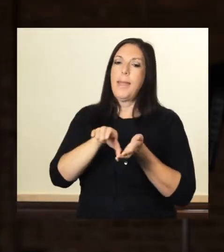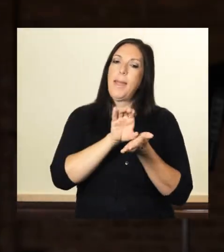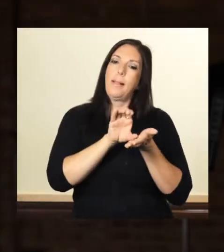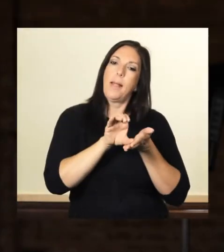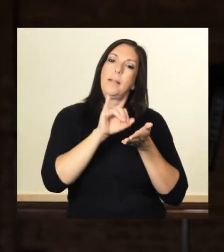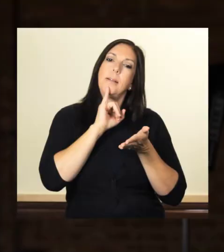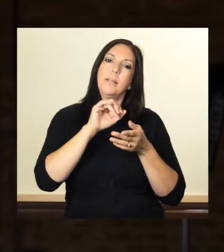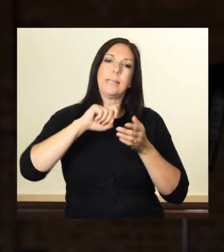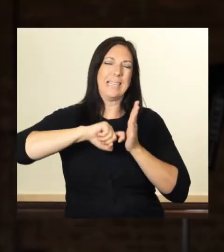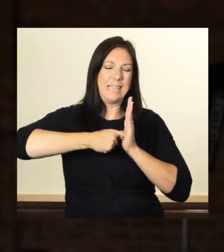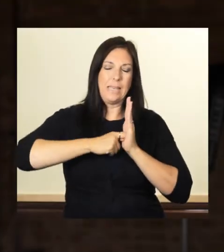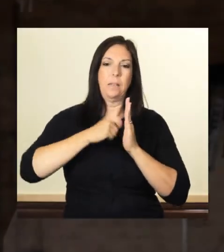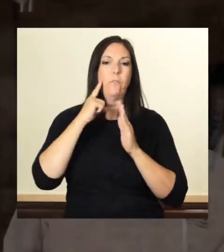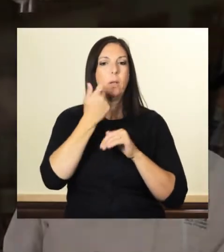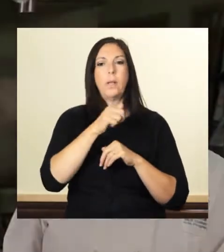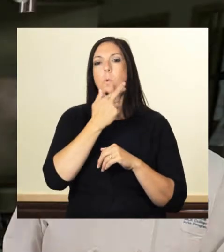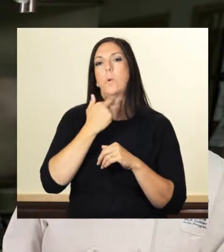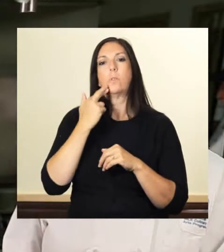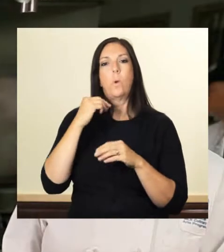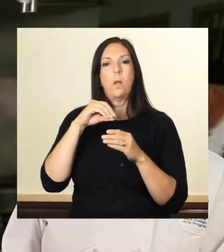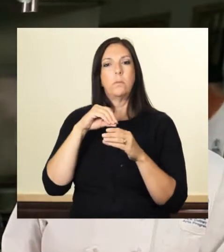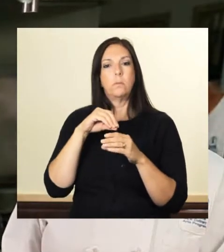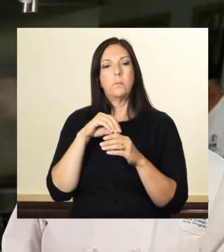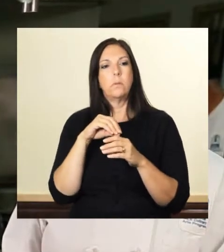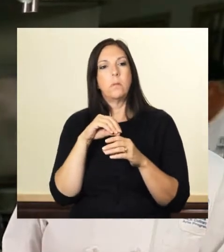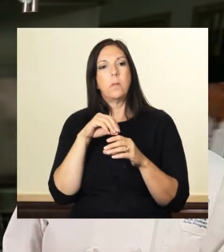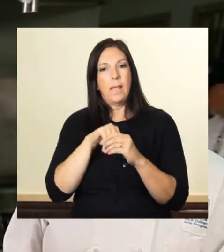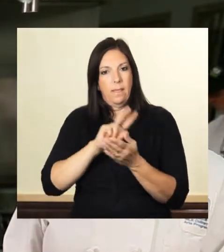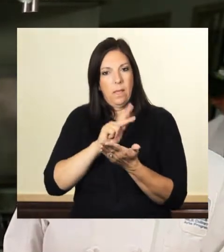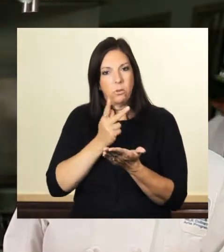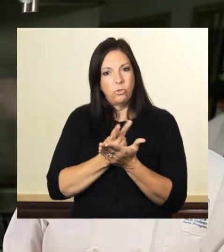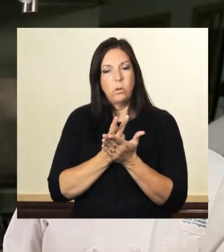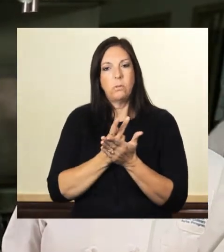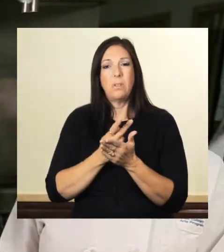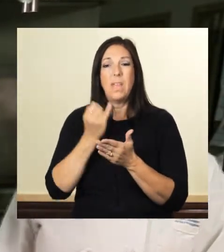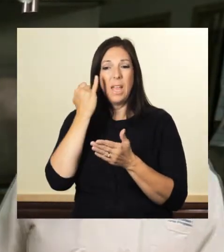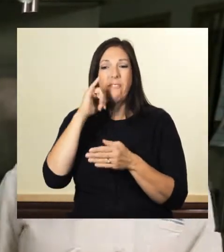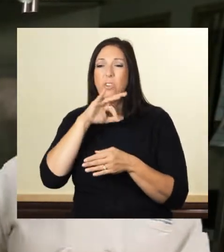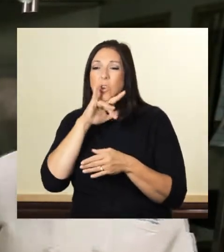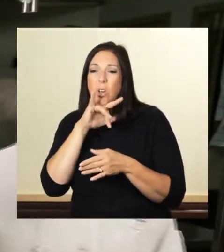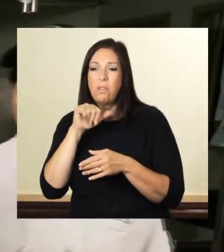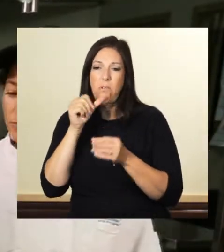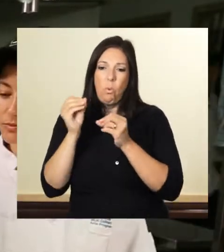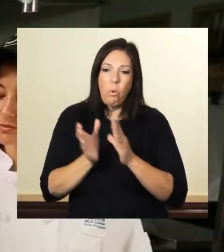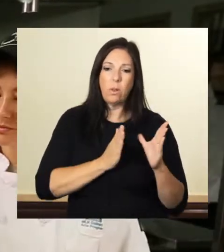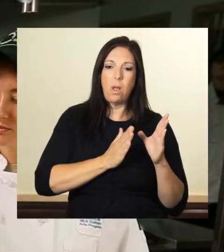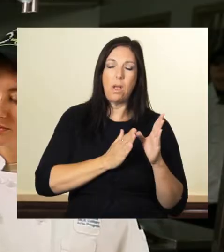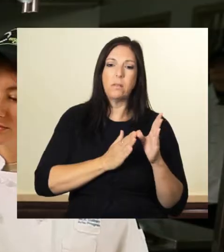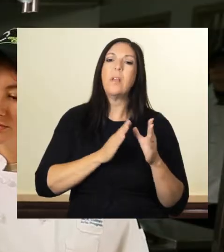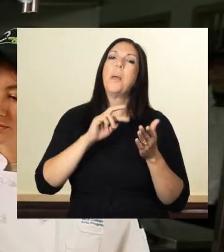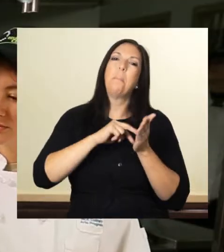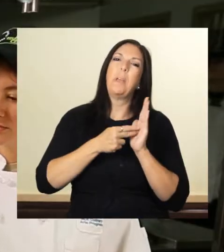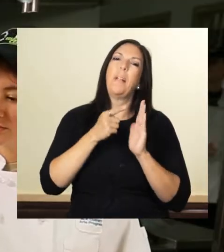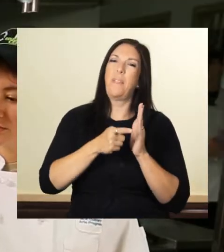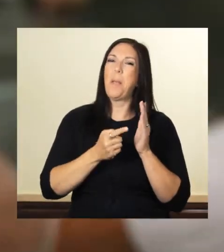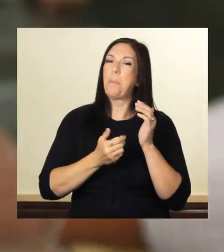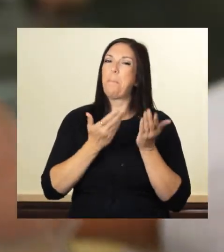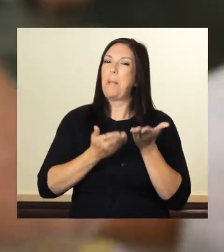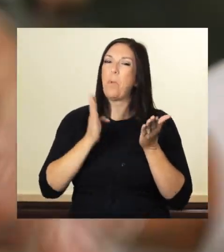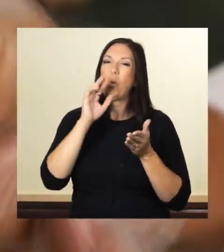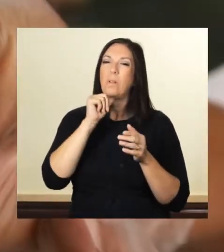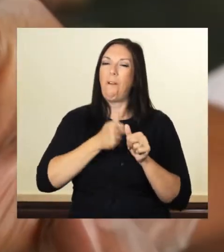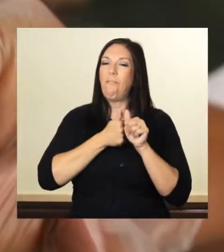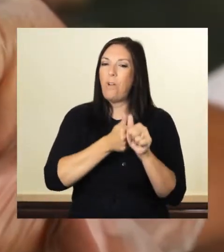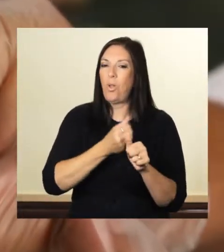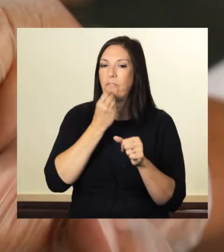key to any restaurant and kitchen a dirty disorganized kitchen is less likely to be following good food